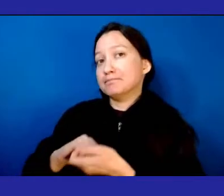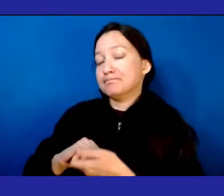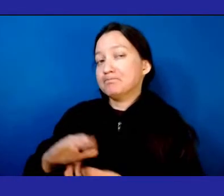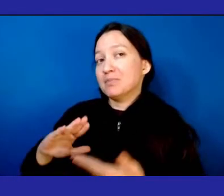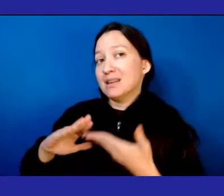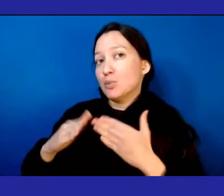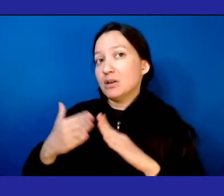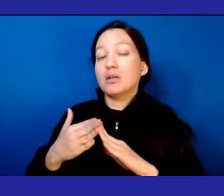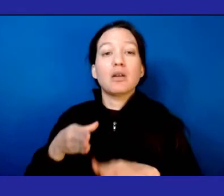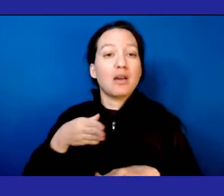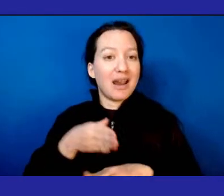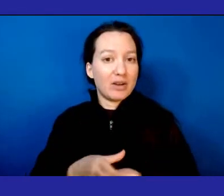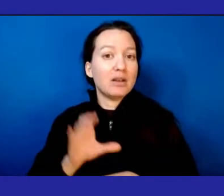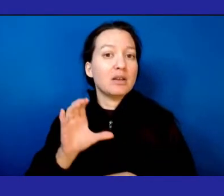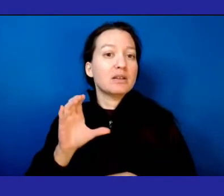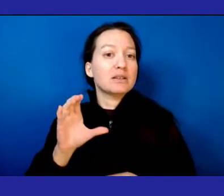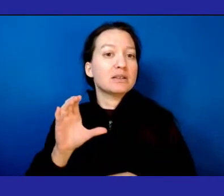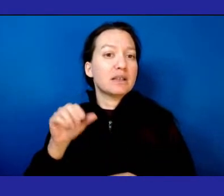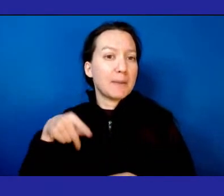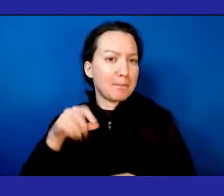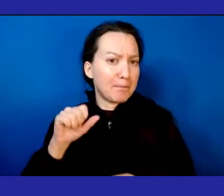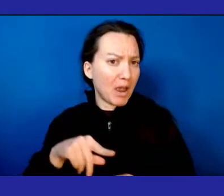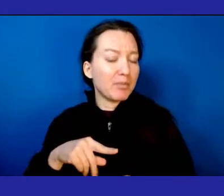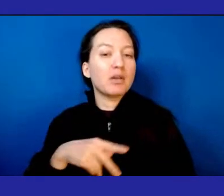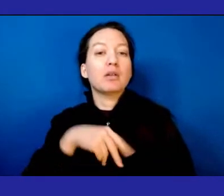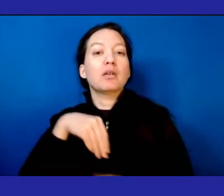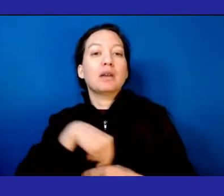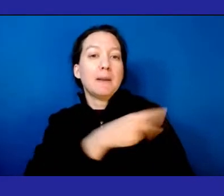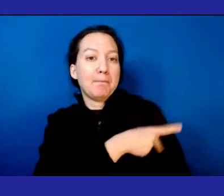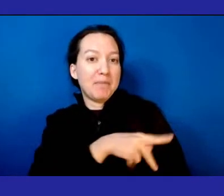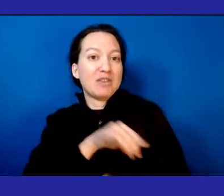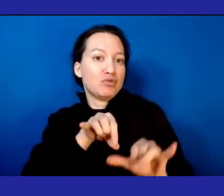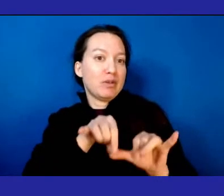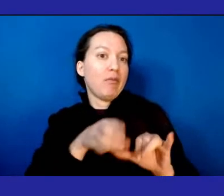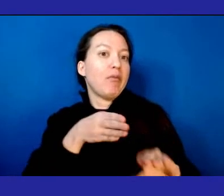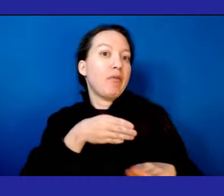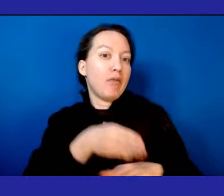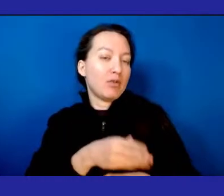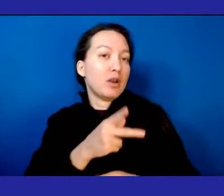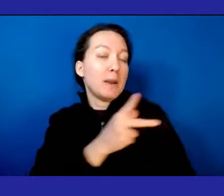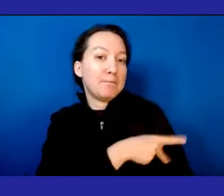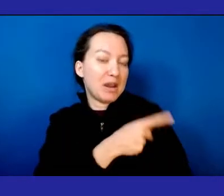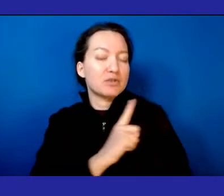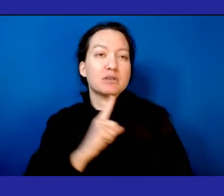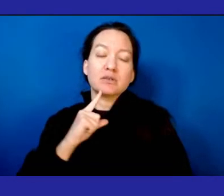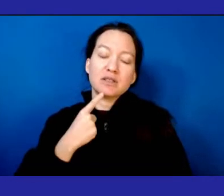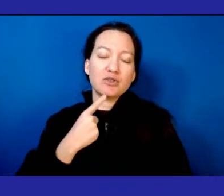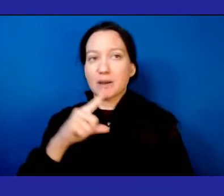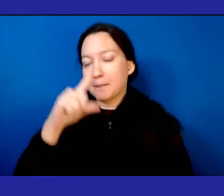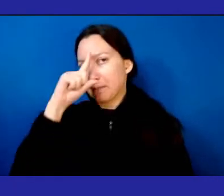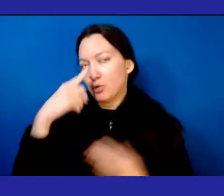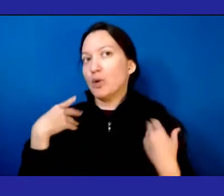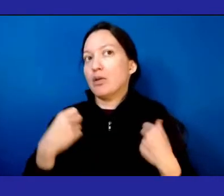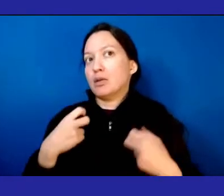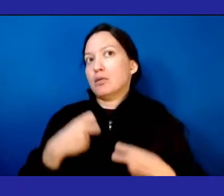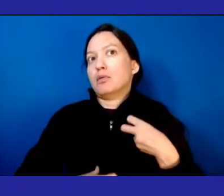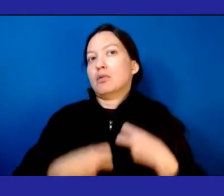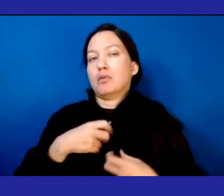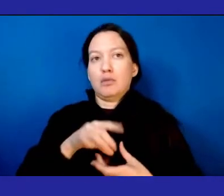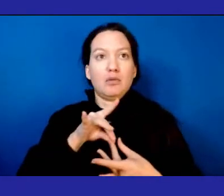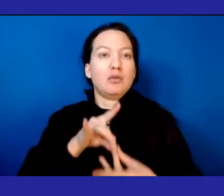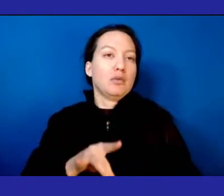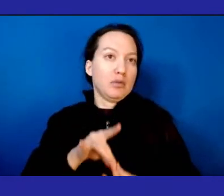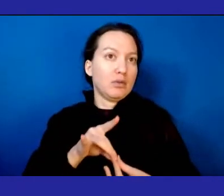the CPEP or inpatient stay to ensure patients with serious mental illness are connected